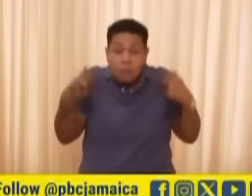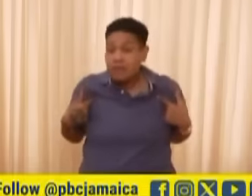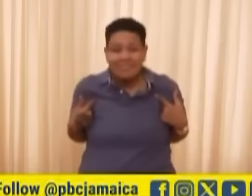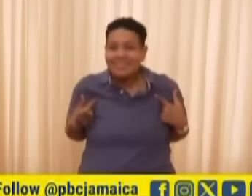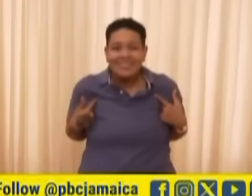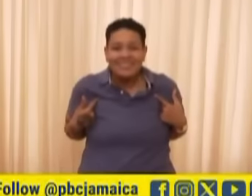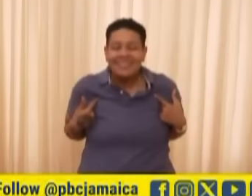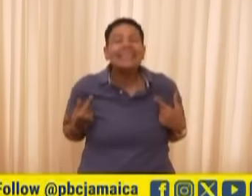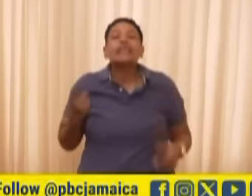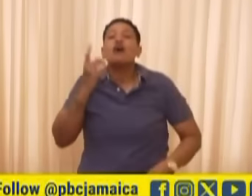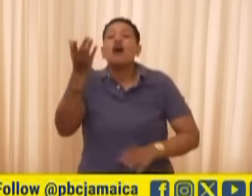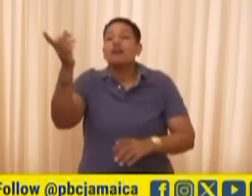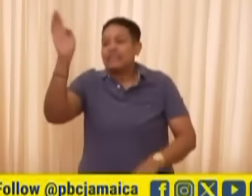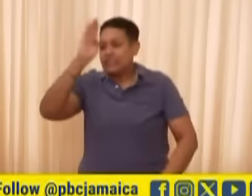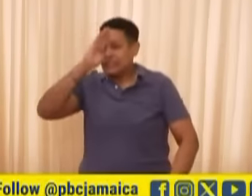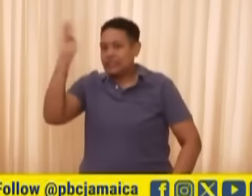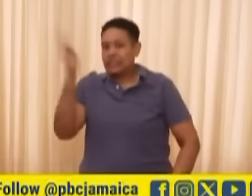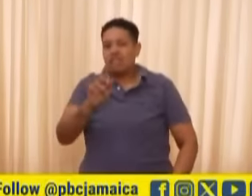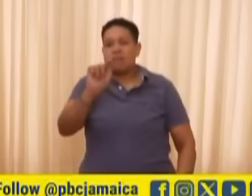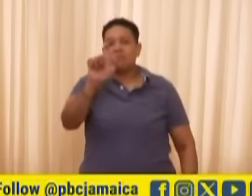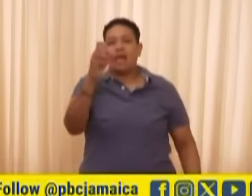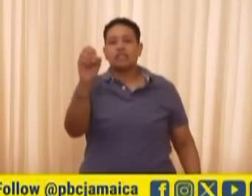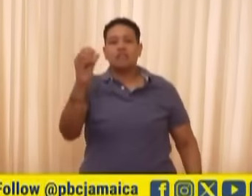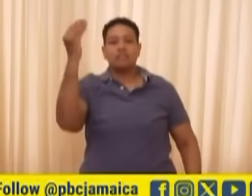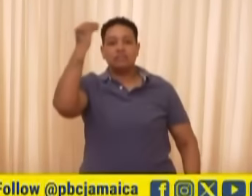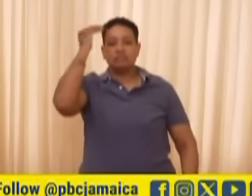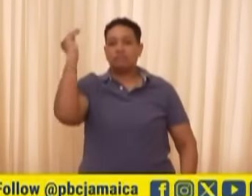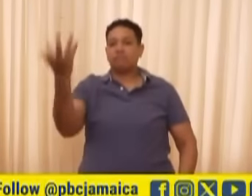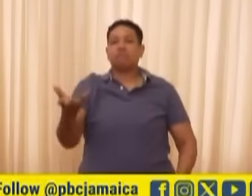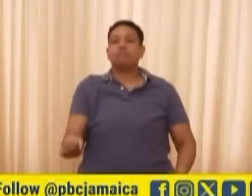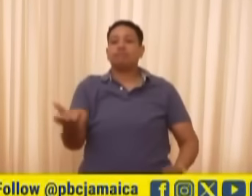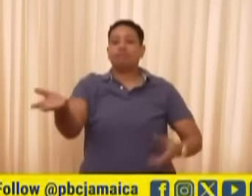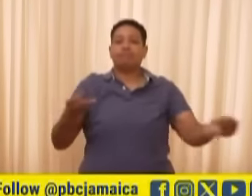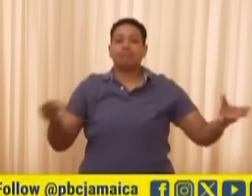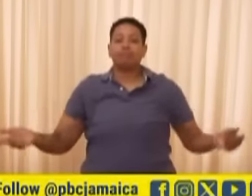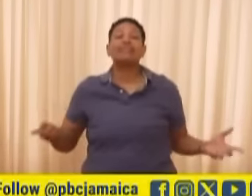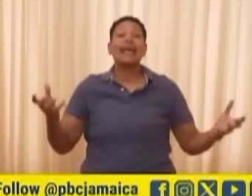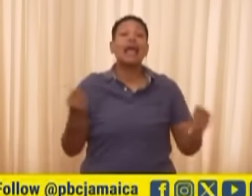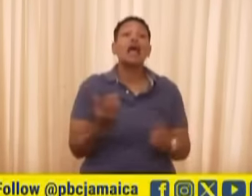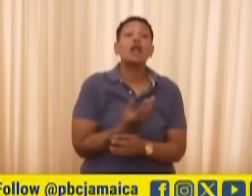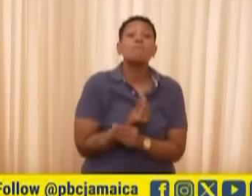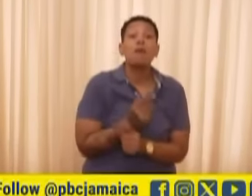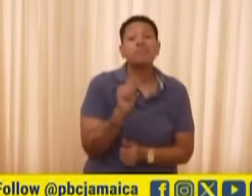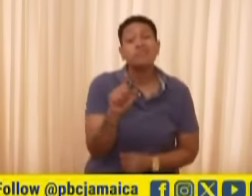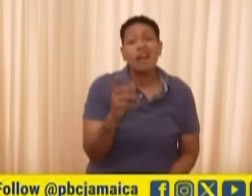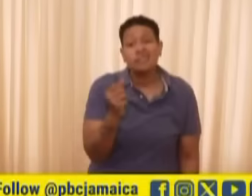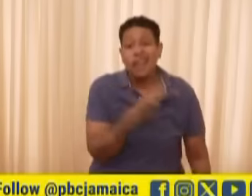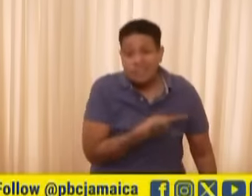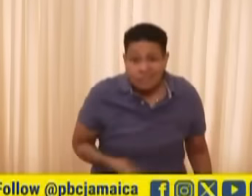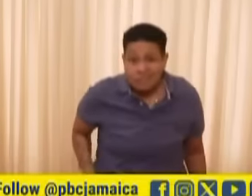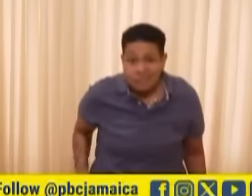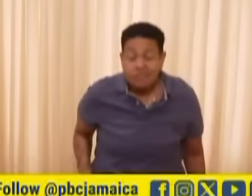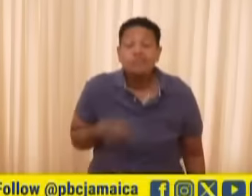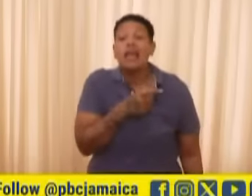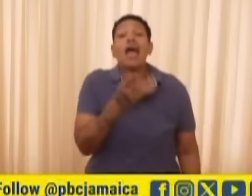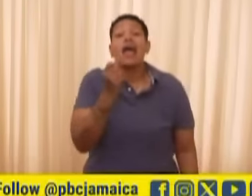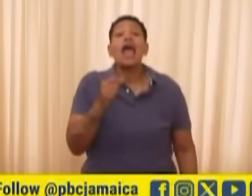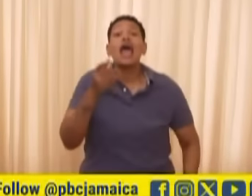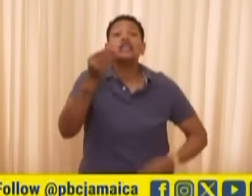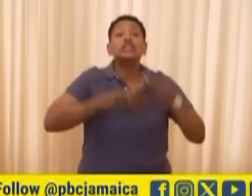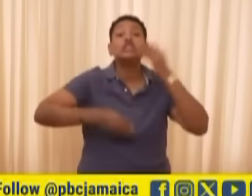comes directly from tax office. They get property taxes. They get